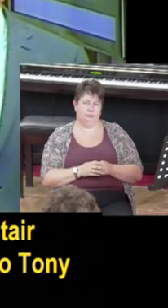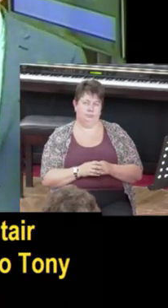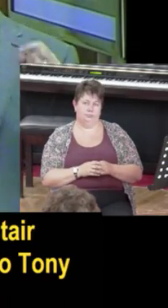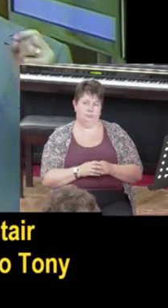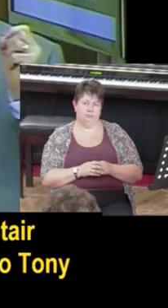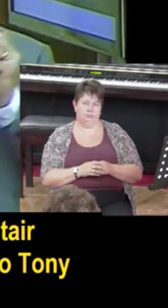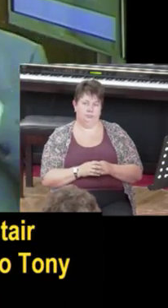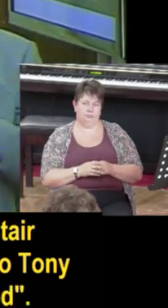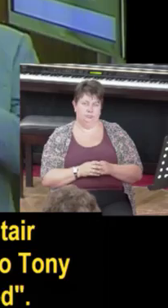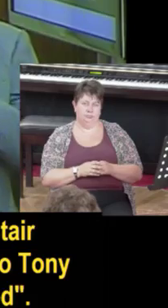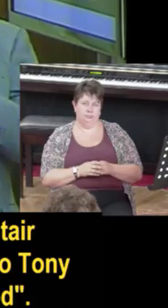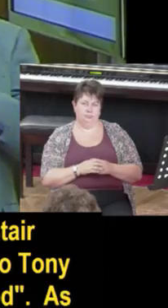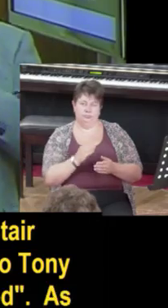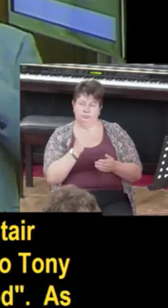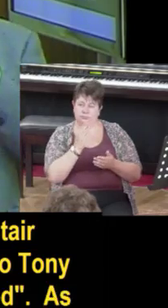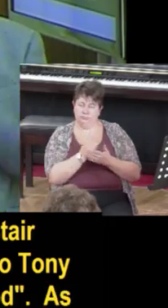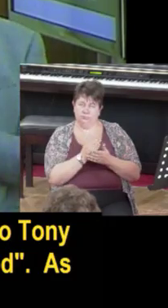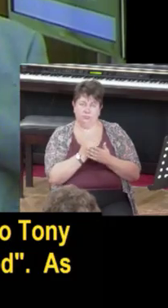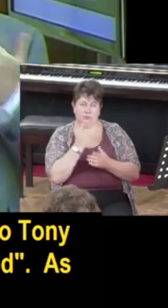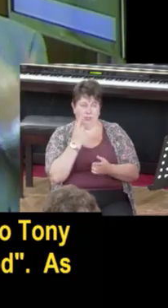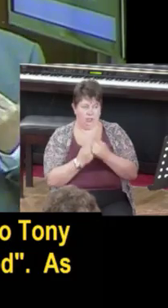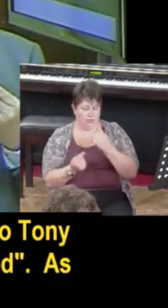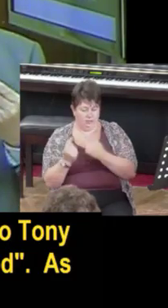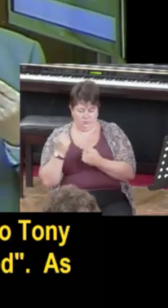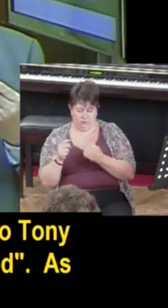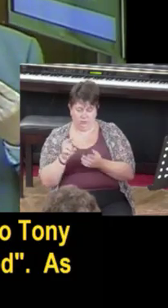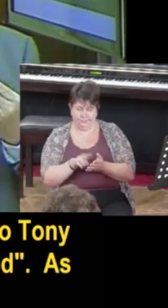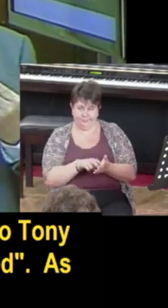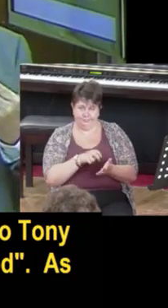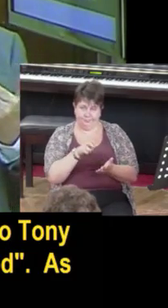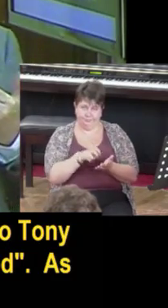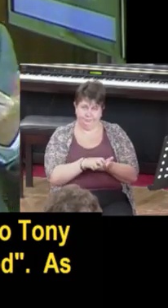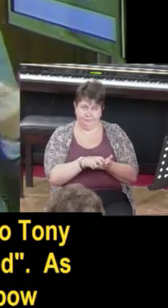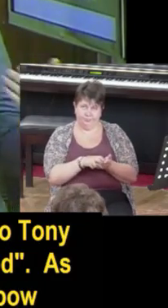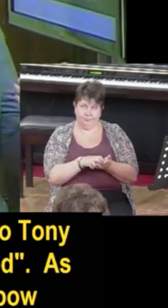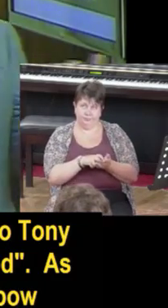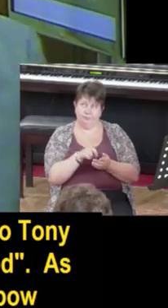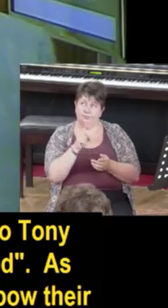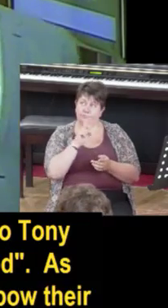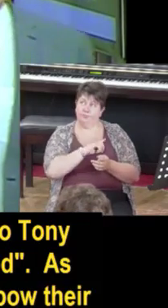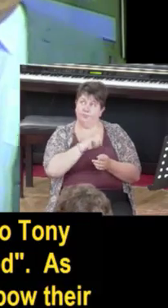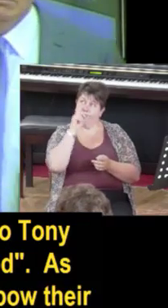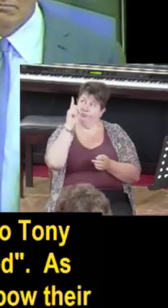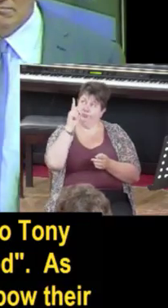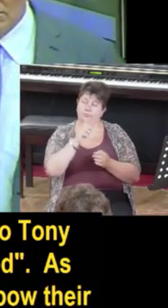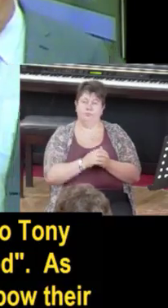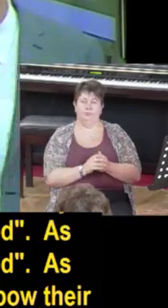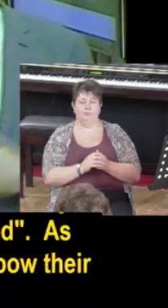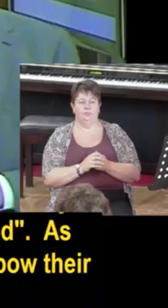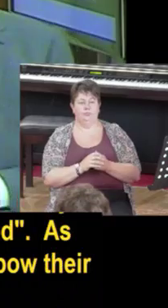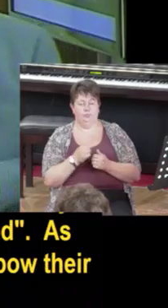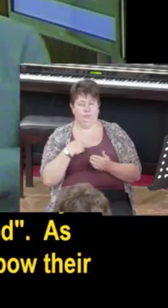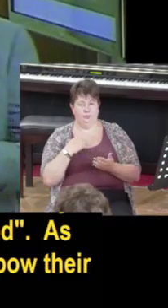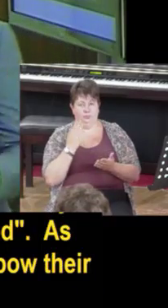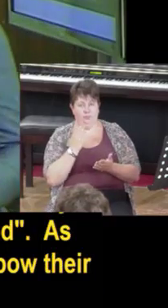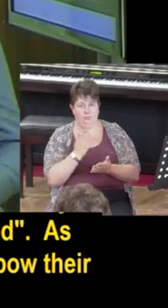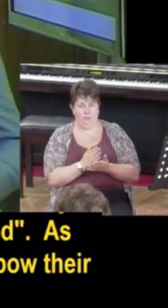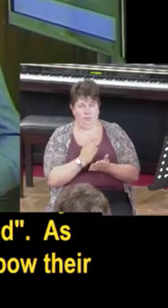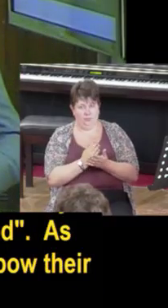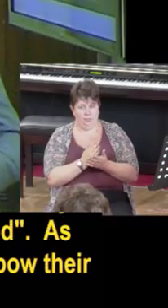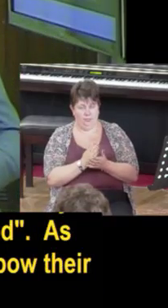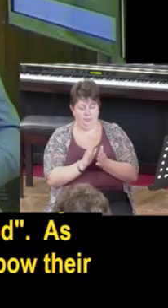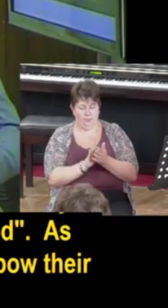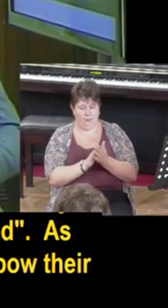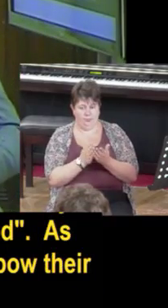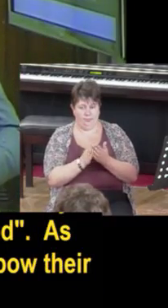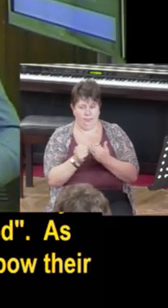So as well as individuals having to bow the knee to God and Christ, I believe what the Bible is